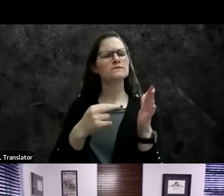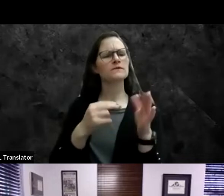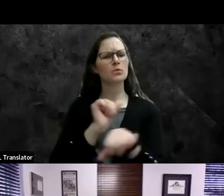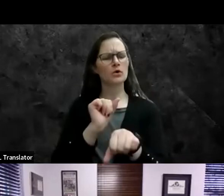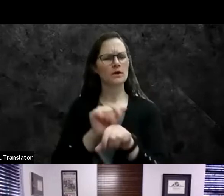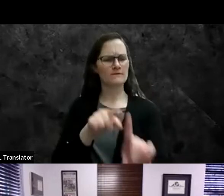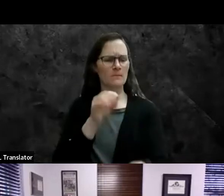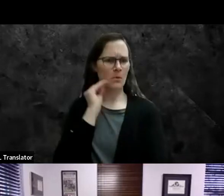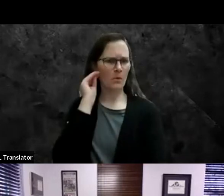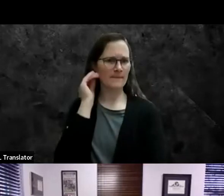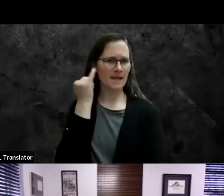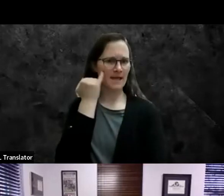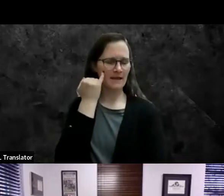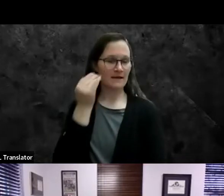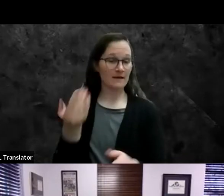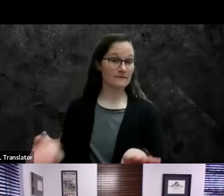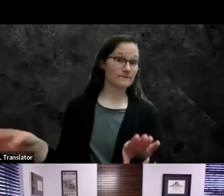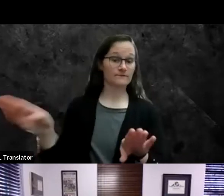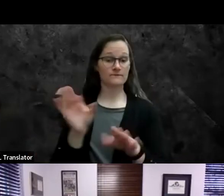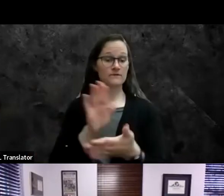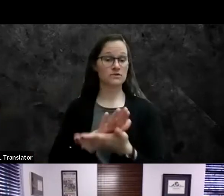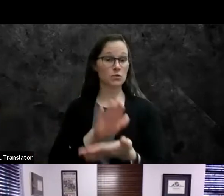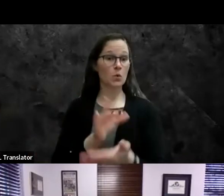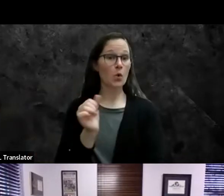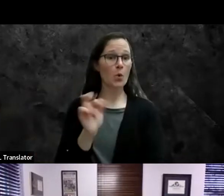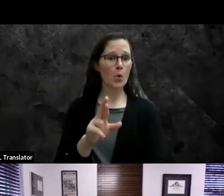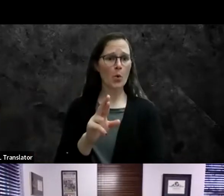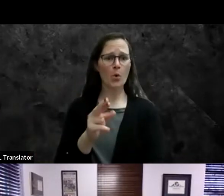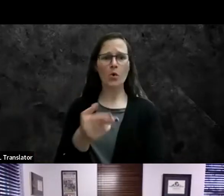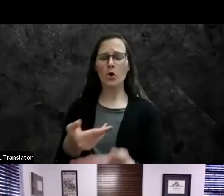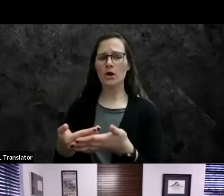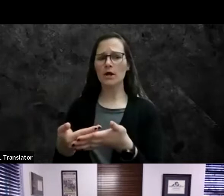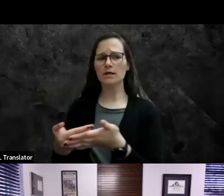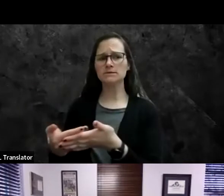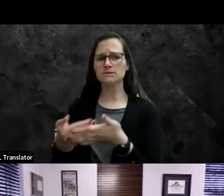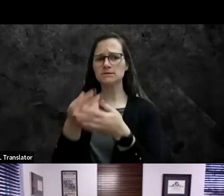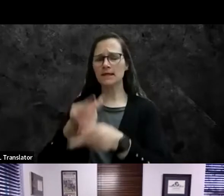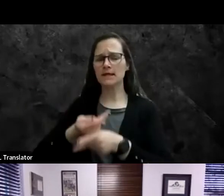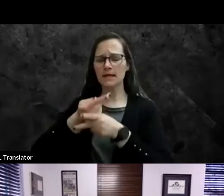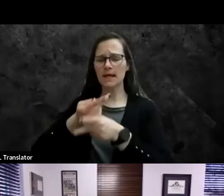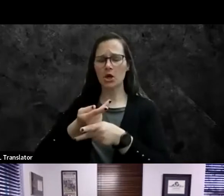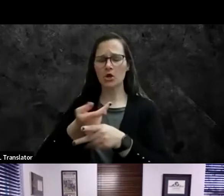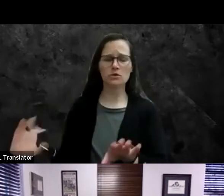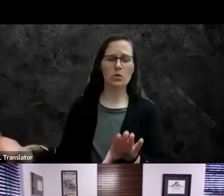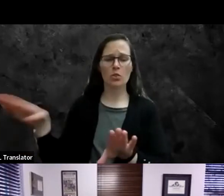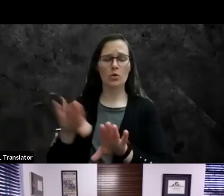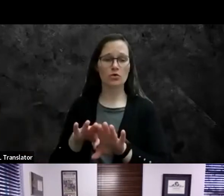If a school or daycare is shut down for COVID outbreaks, does an employee need to take leave? If we must quarantine due to a child's exposure, do we